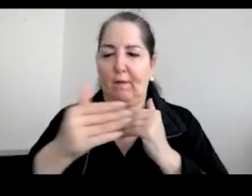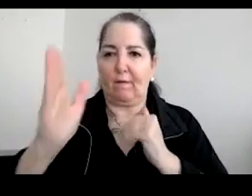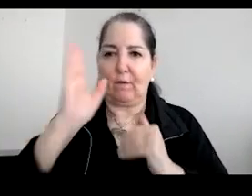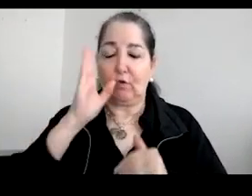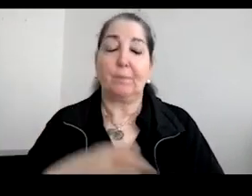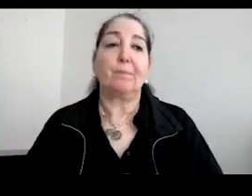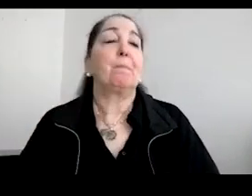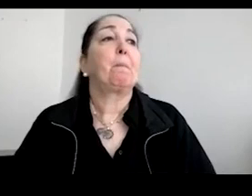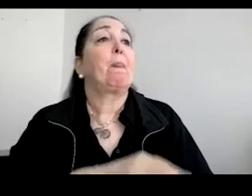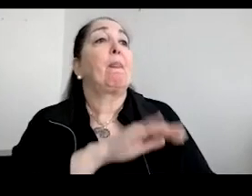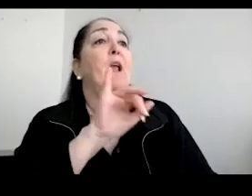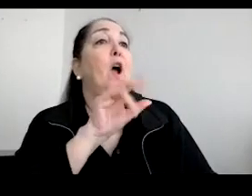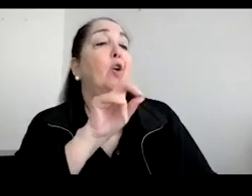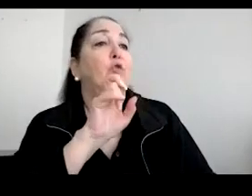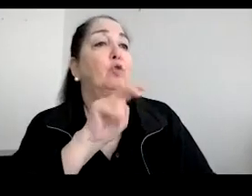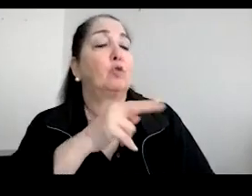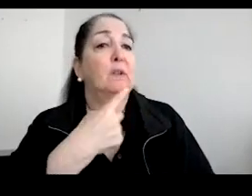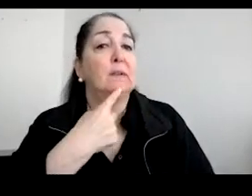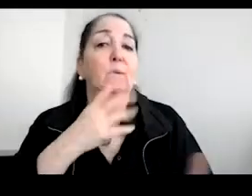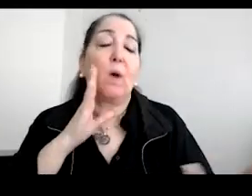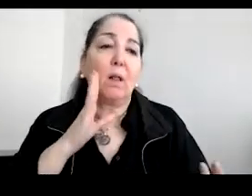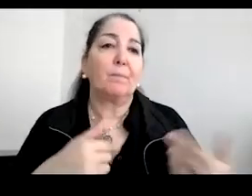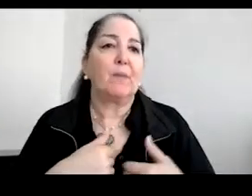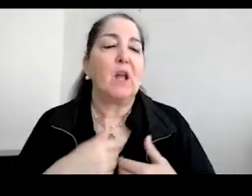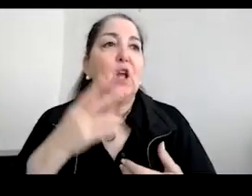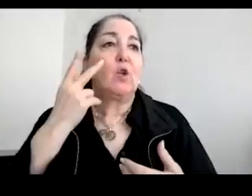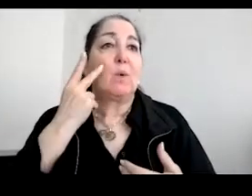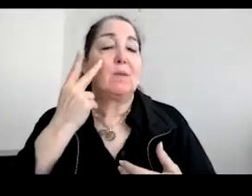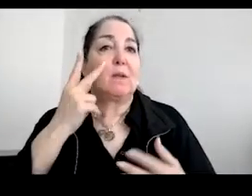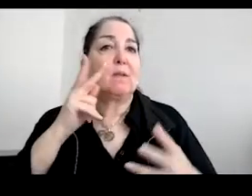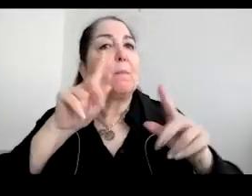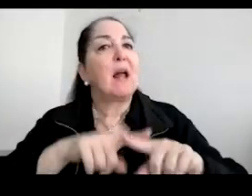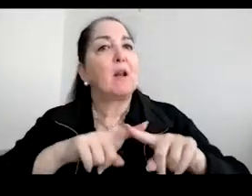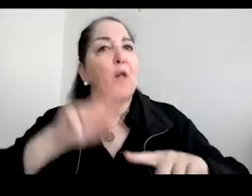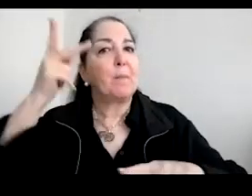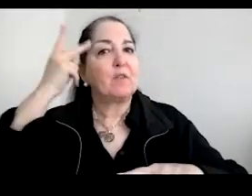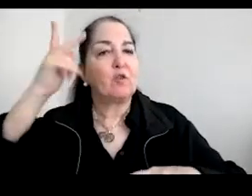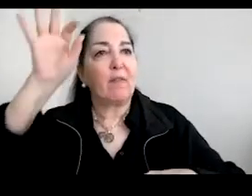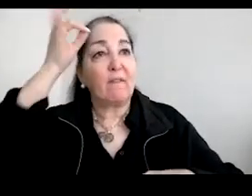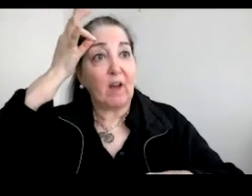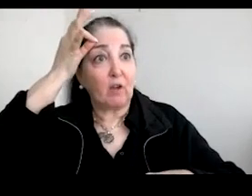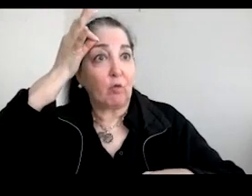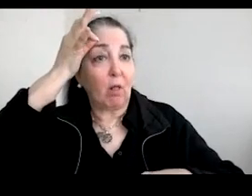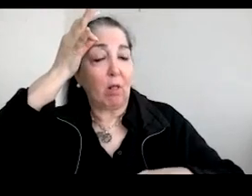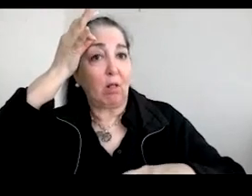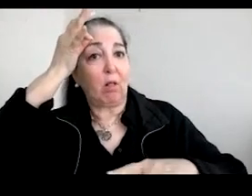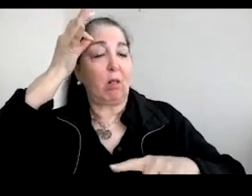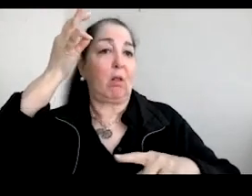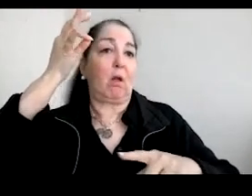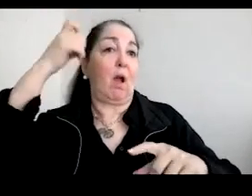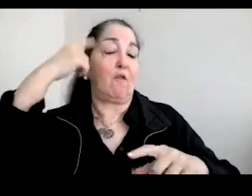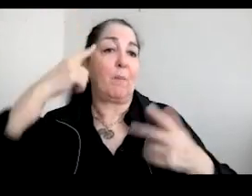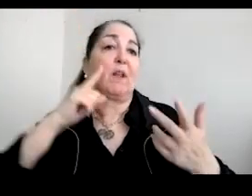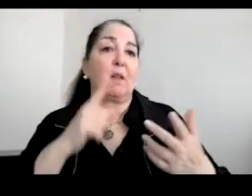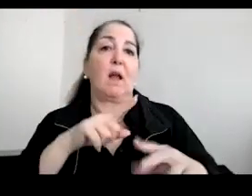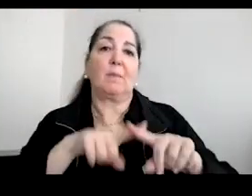you know, improving the fiscal position of the federal government. So that no doubt is going to happen. You know, this is a kind